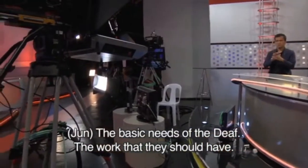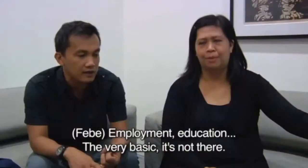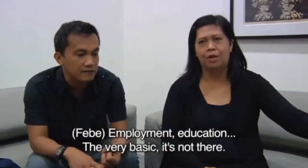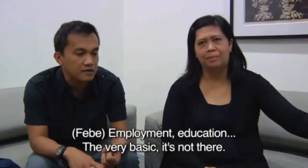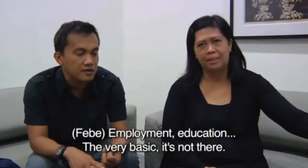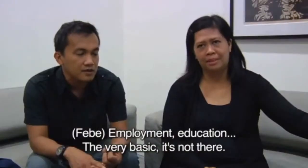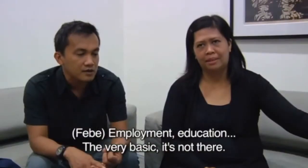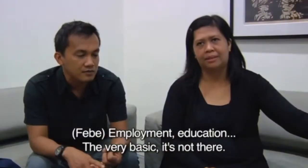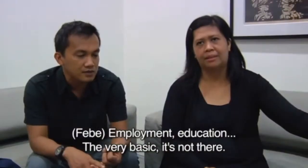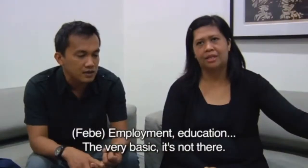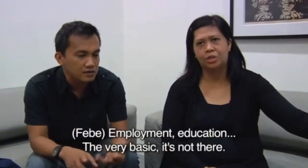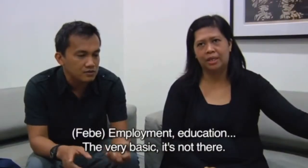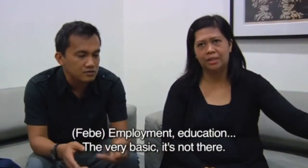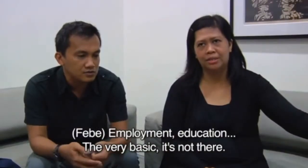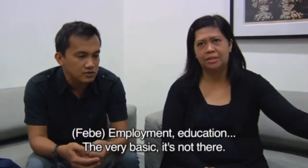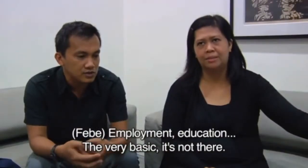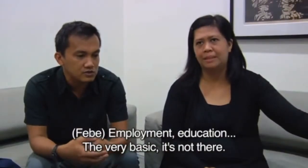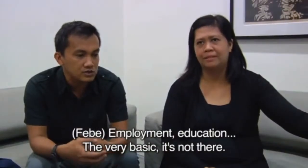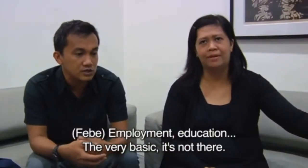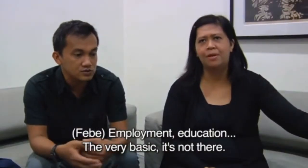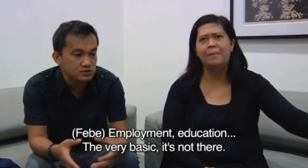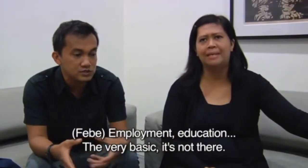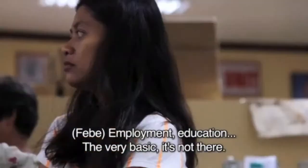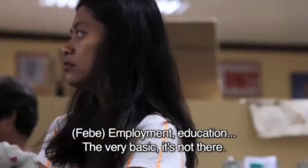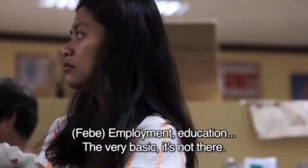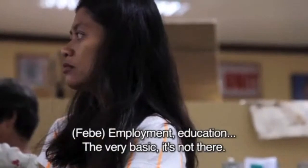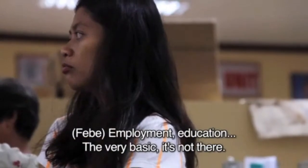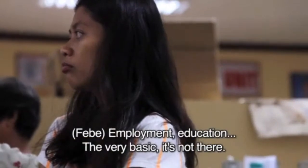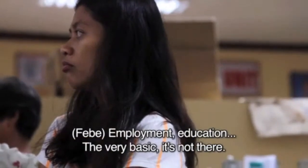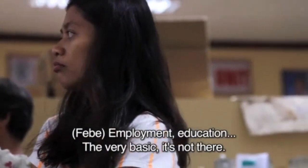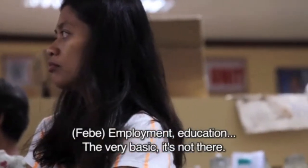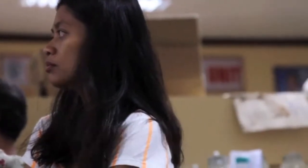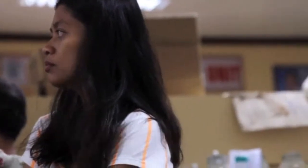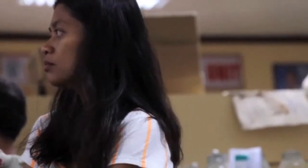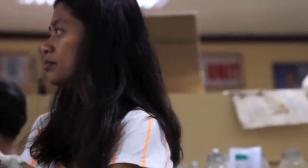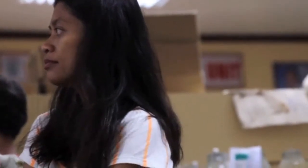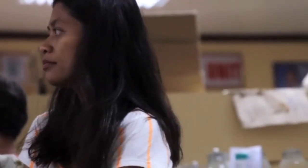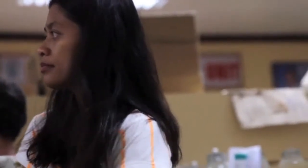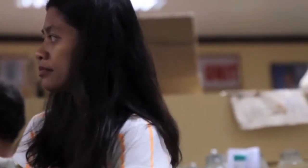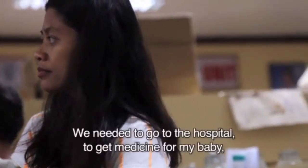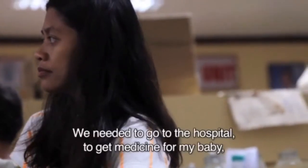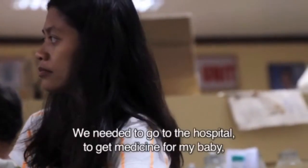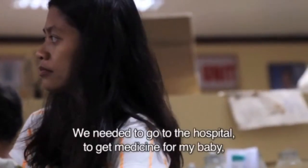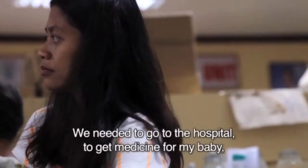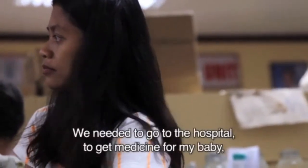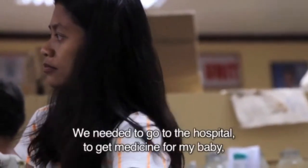they should have, employment, the education, the very basic, it's not there.